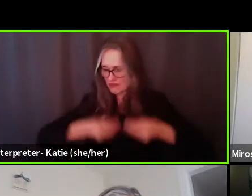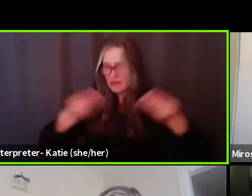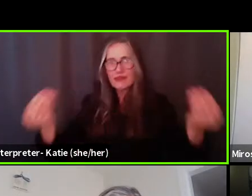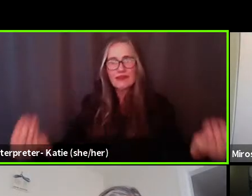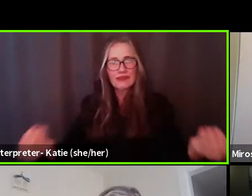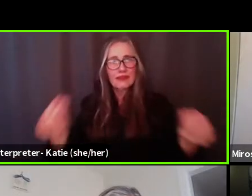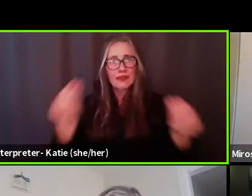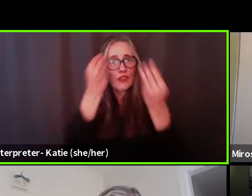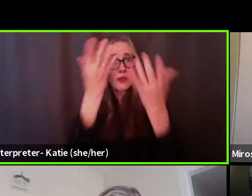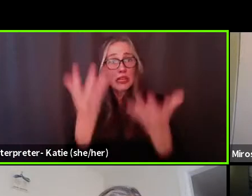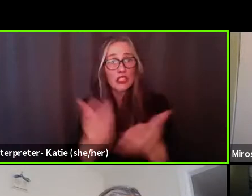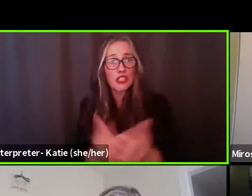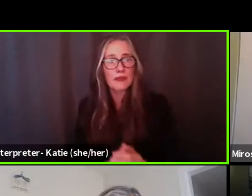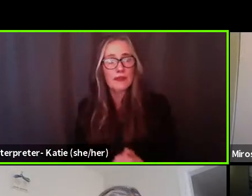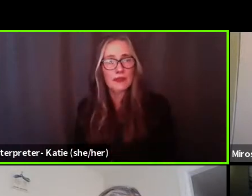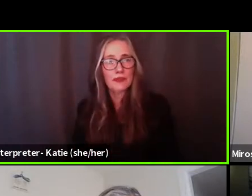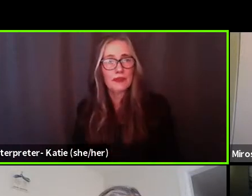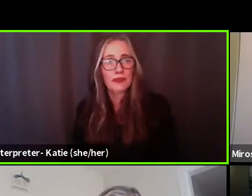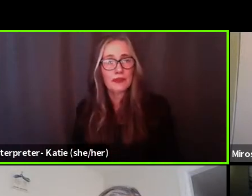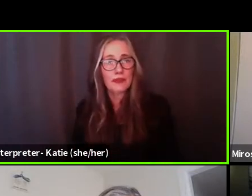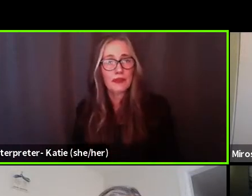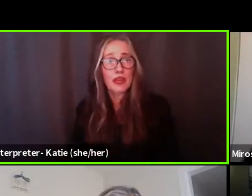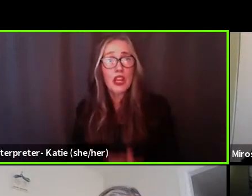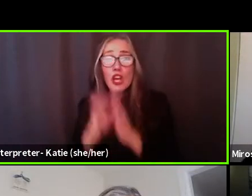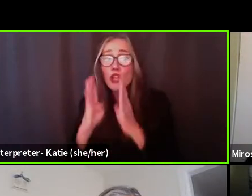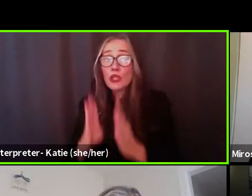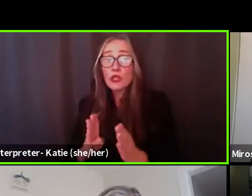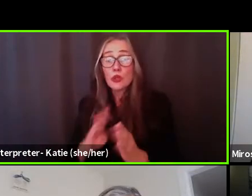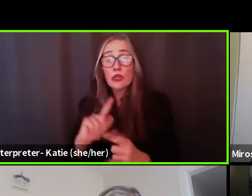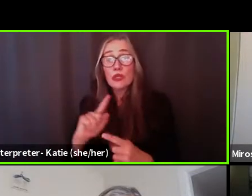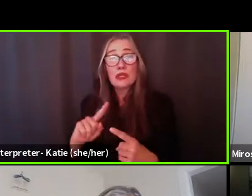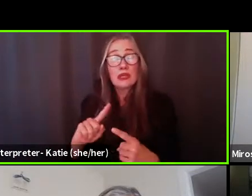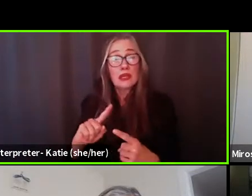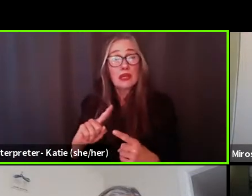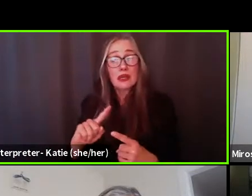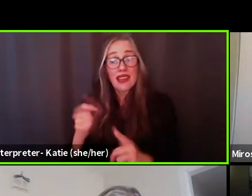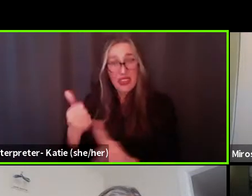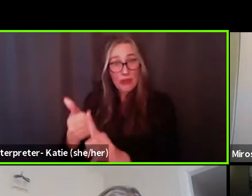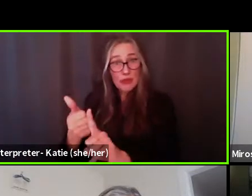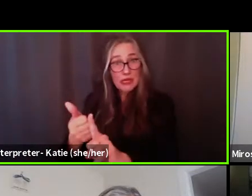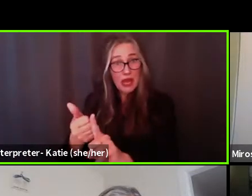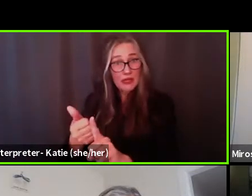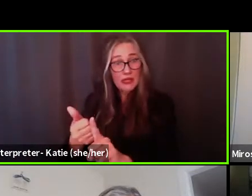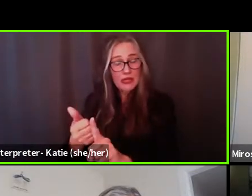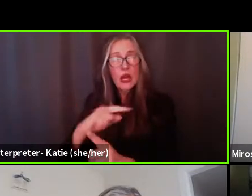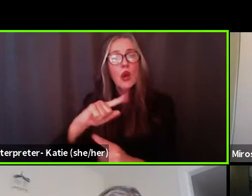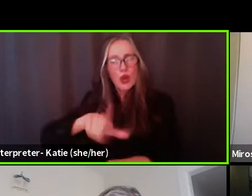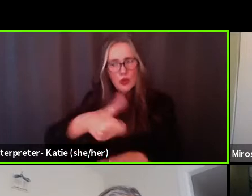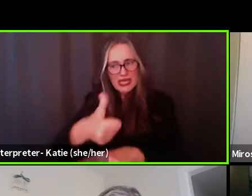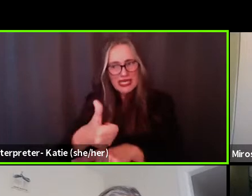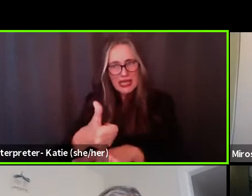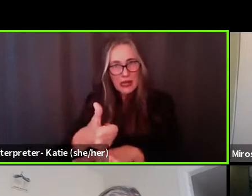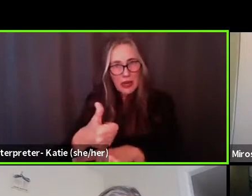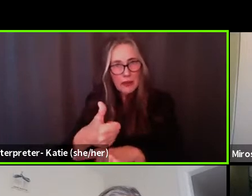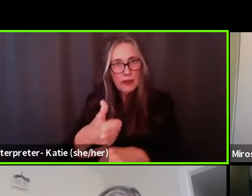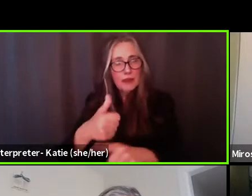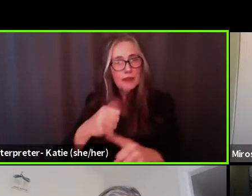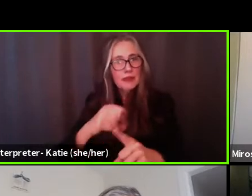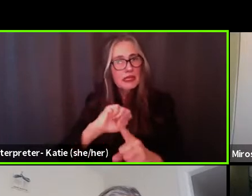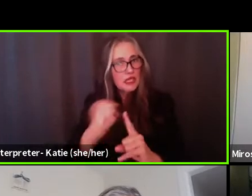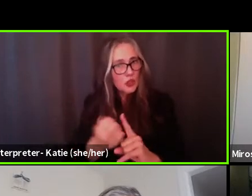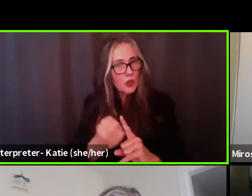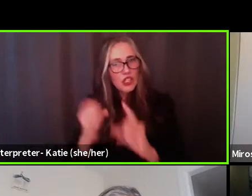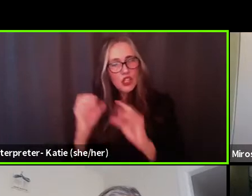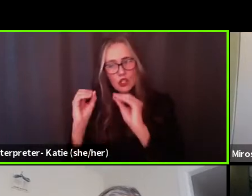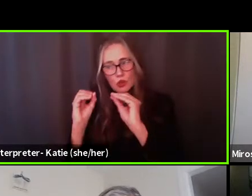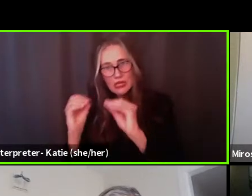response in particular like with the teachings that we've organized and the the effort to integrate some